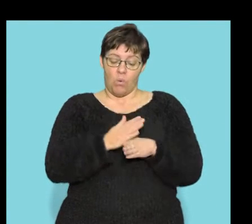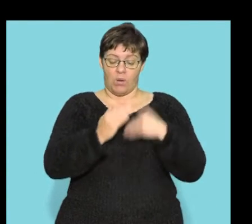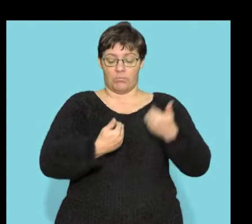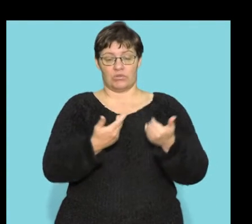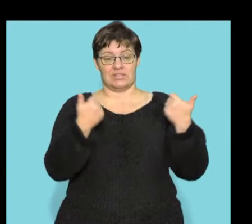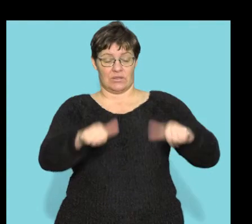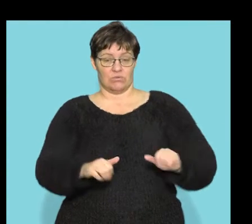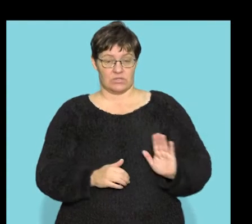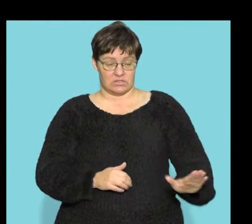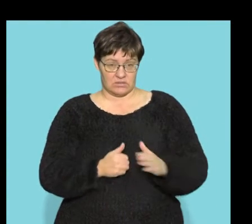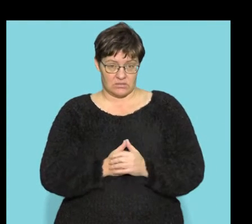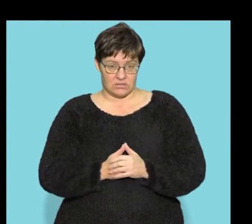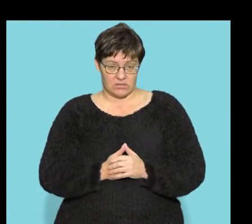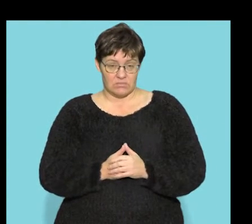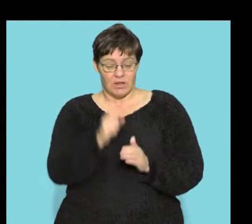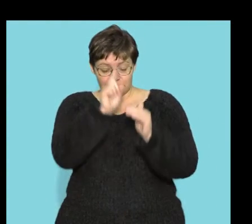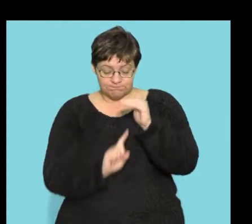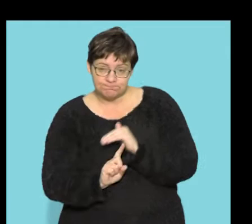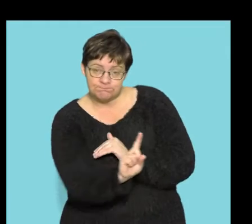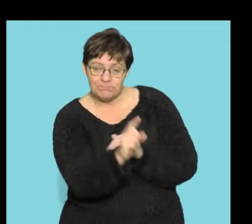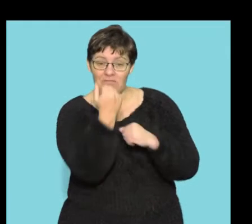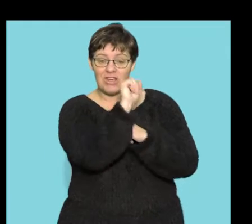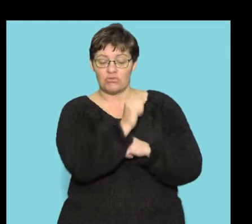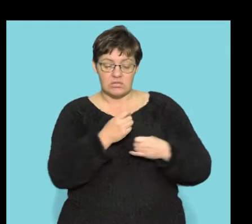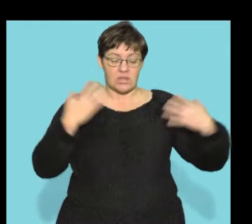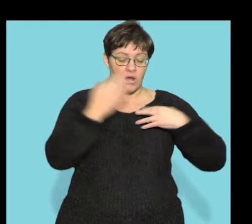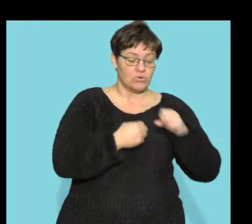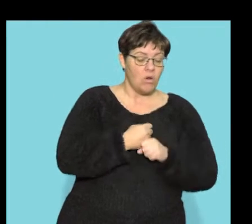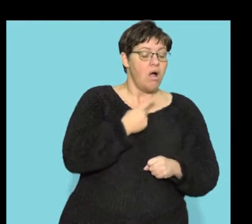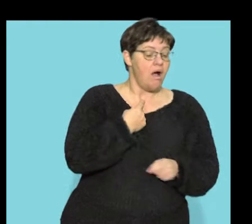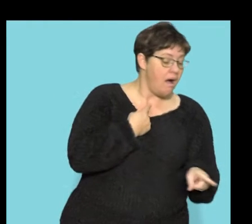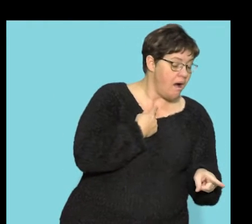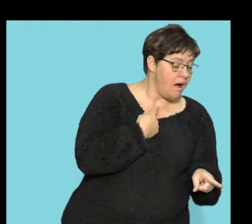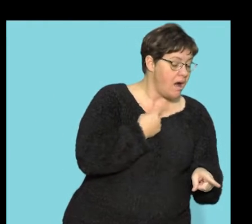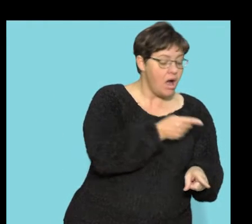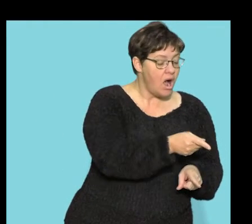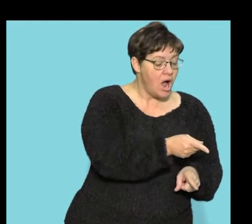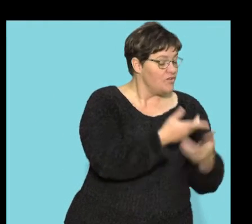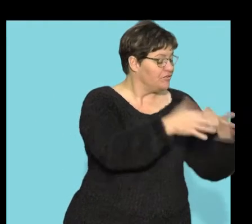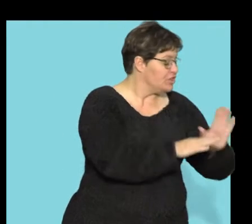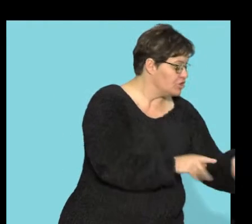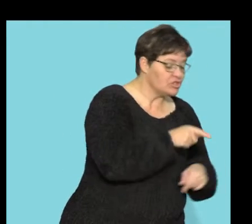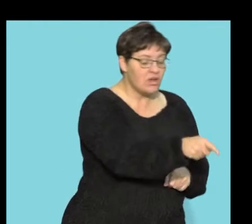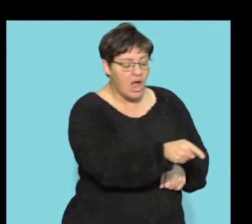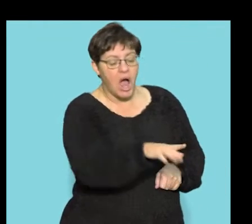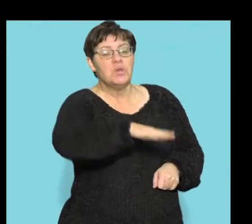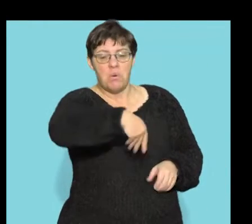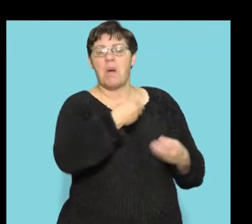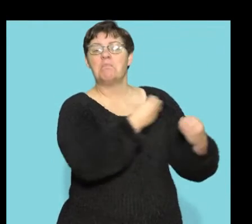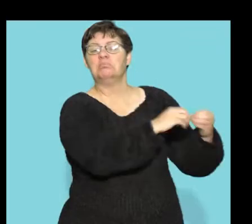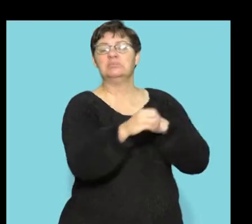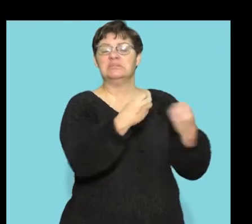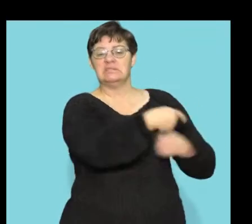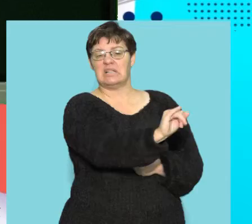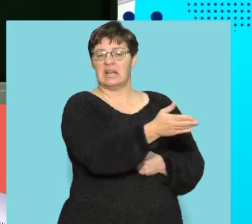process account. Remember, when you walk into a factory at the beginning of the year, you get some goods that are not totally manufactured. They're in some state